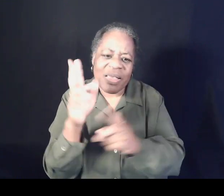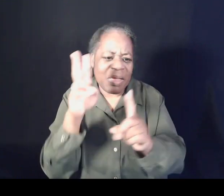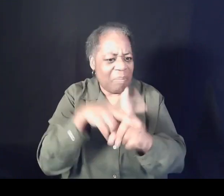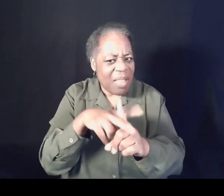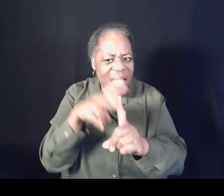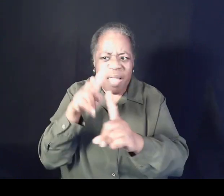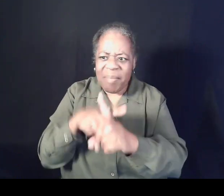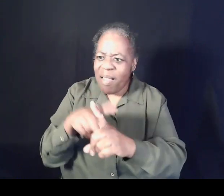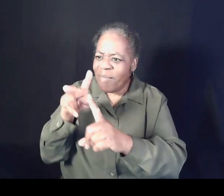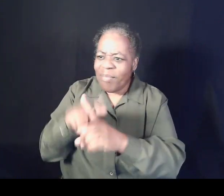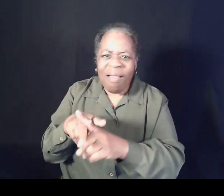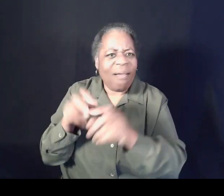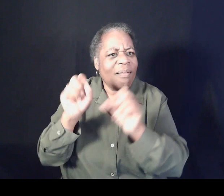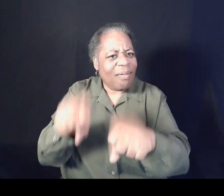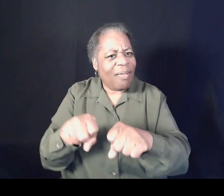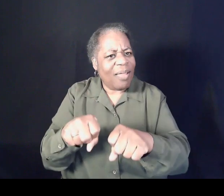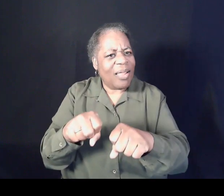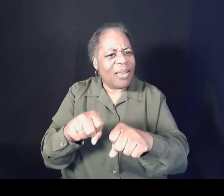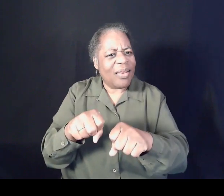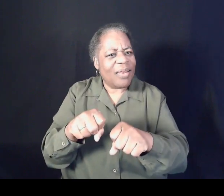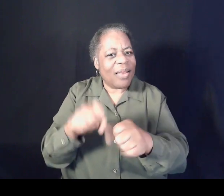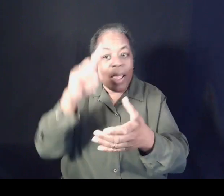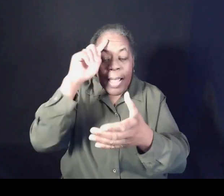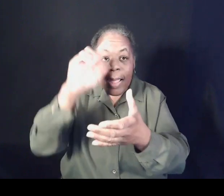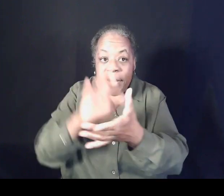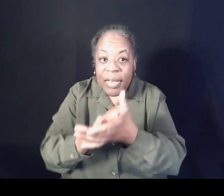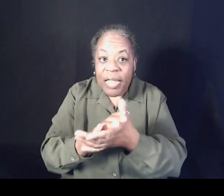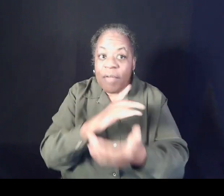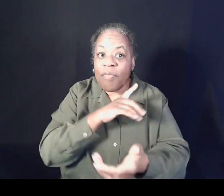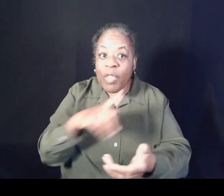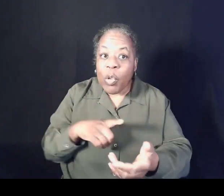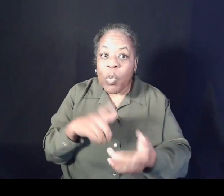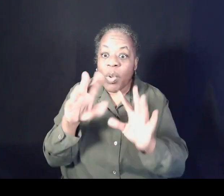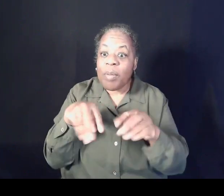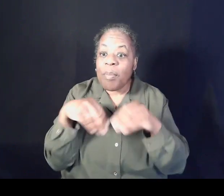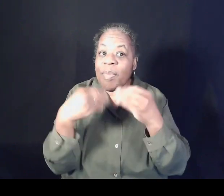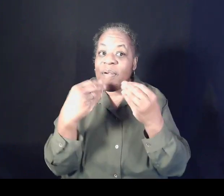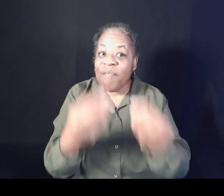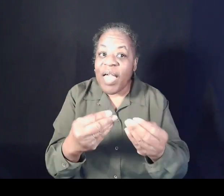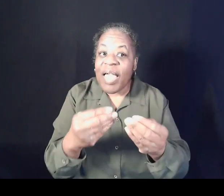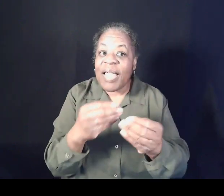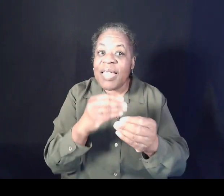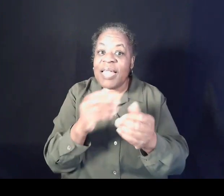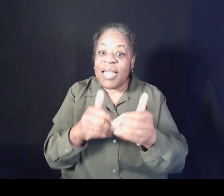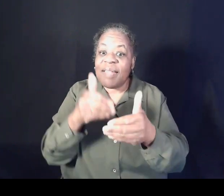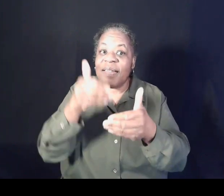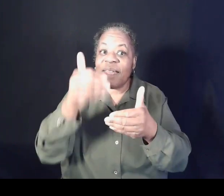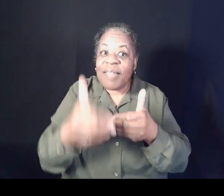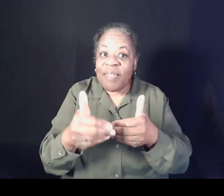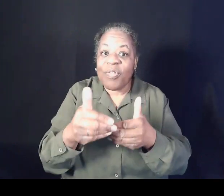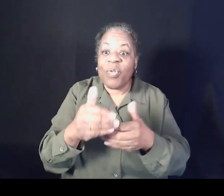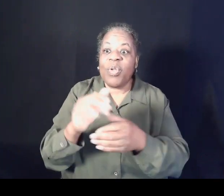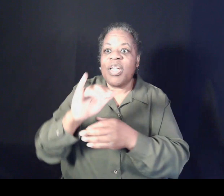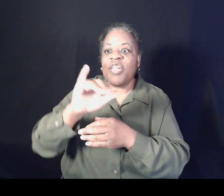anything. And I believe that the Lord has provided a successor in Joshua as our next senior